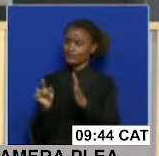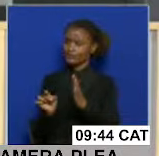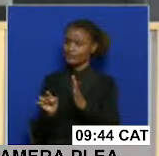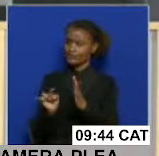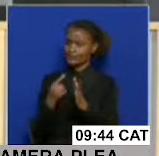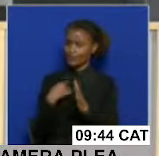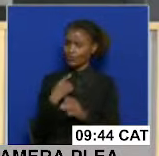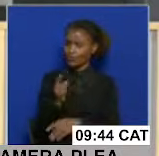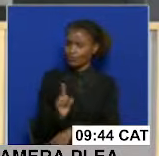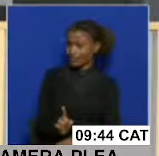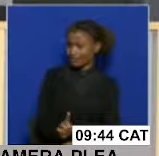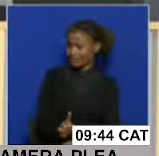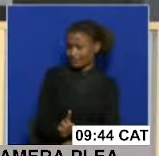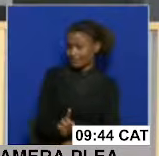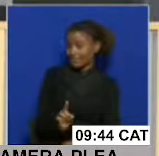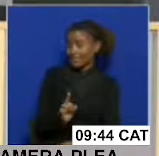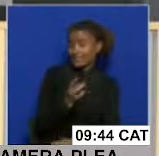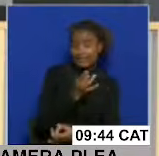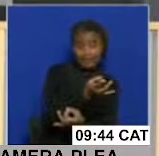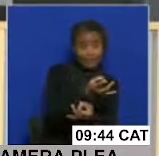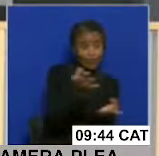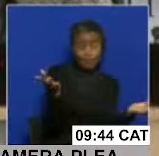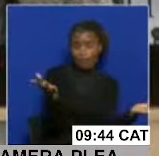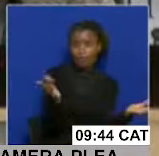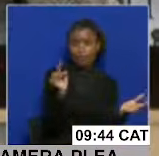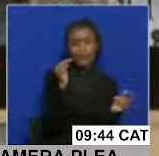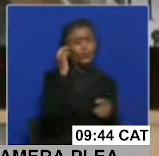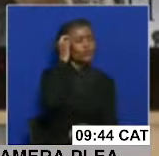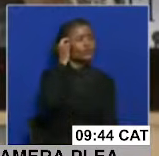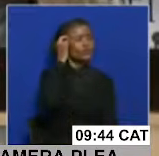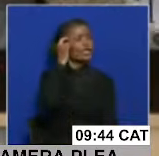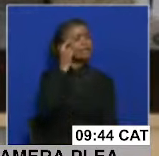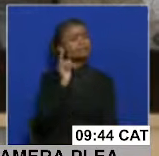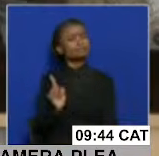try to find out for themselves.